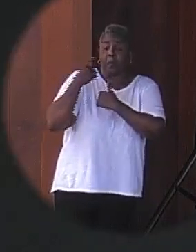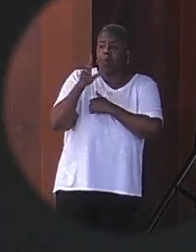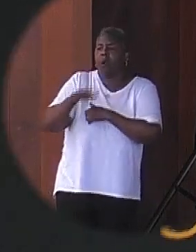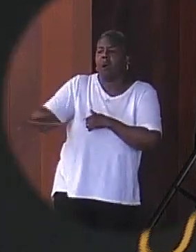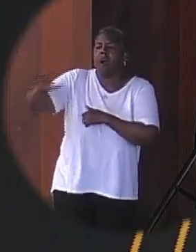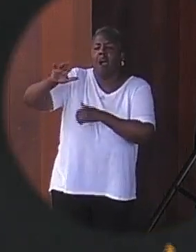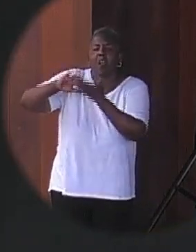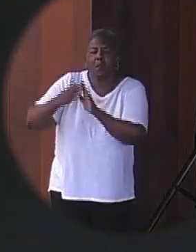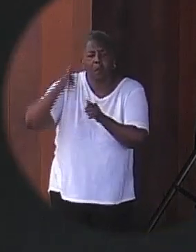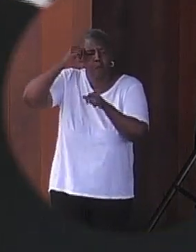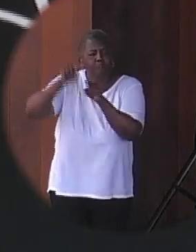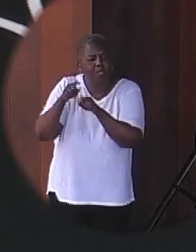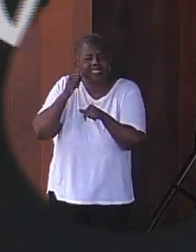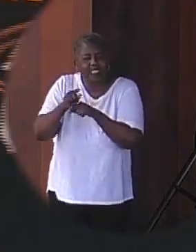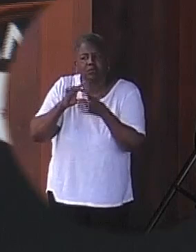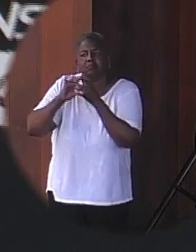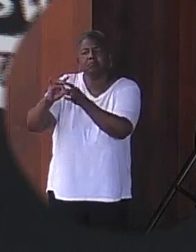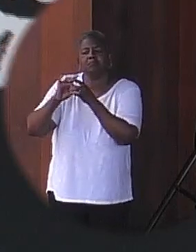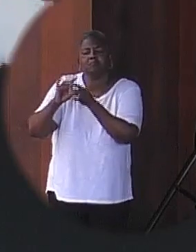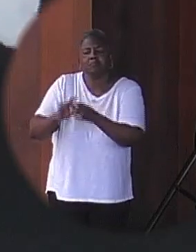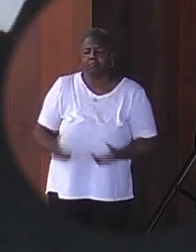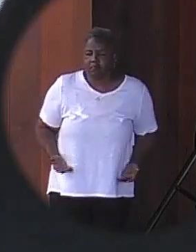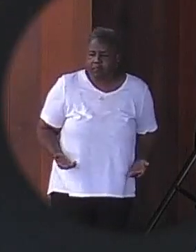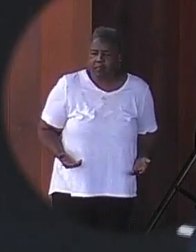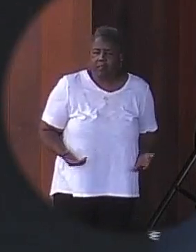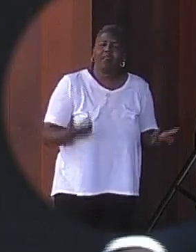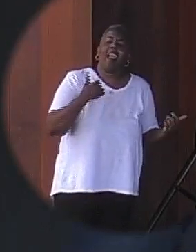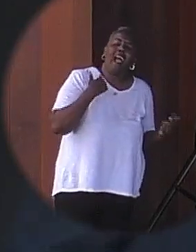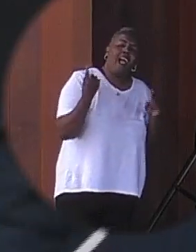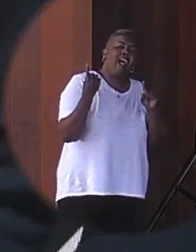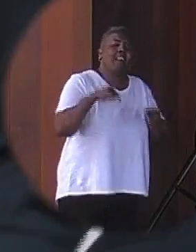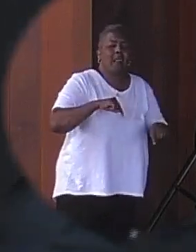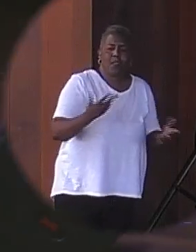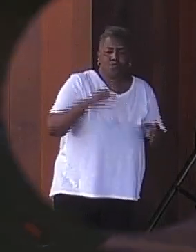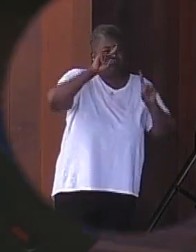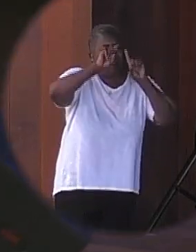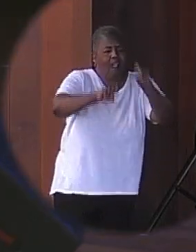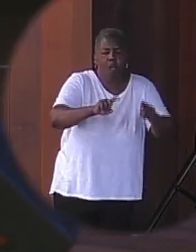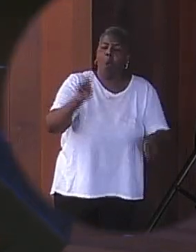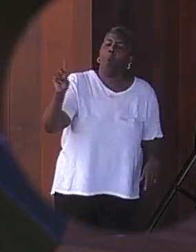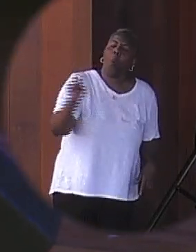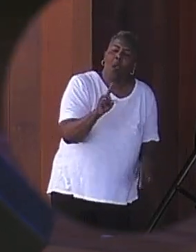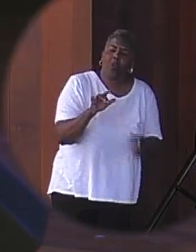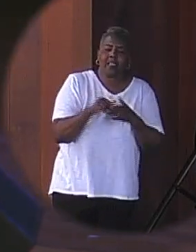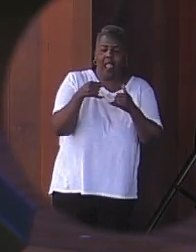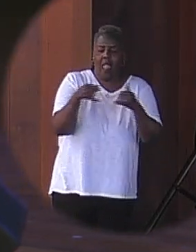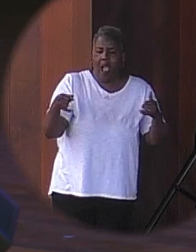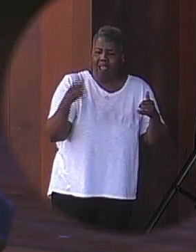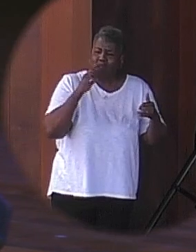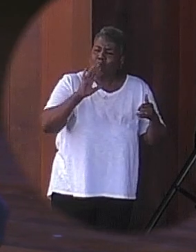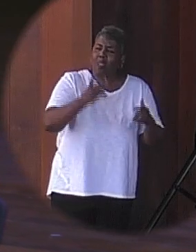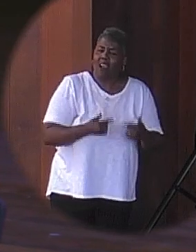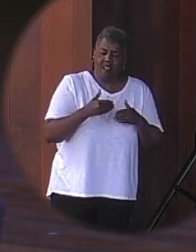responsibility to my brother and my sister. I came by to ask you, where is that line in your life?